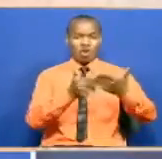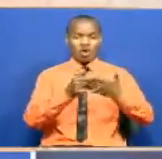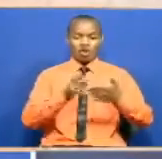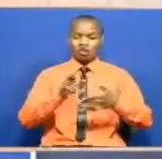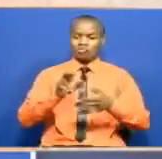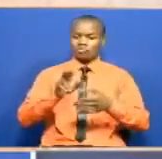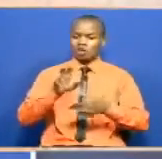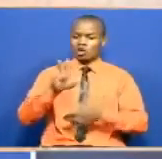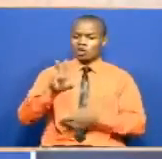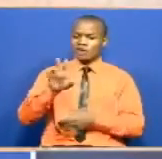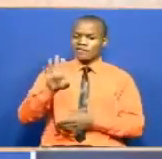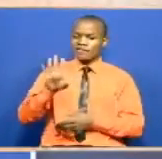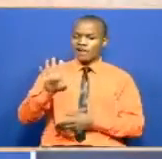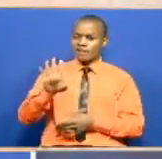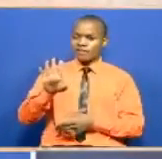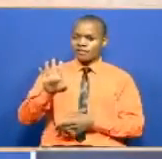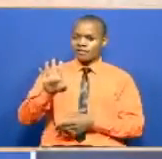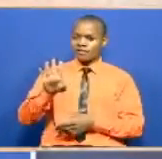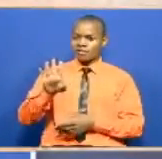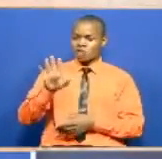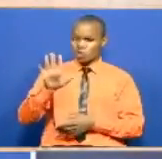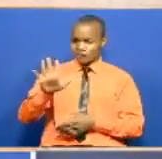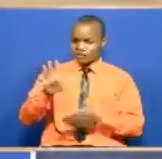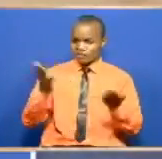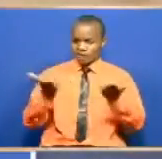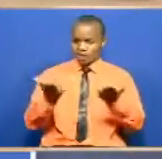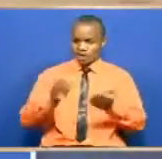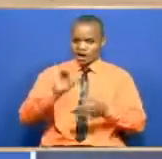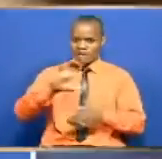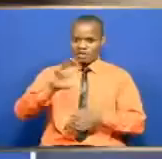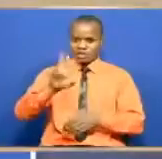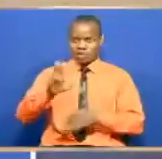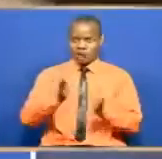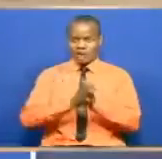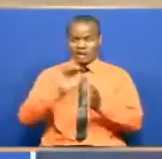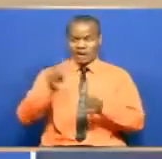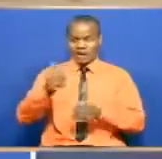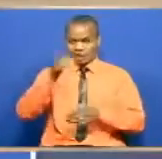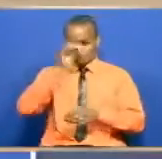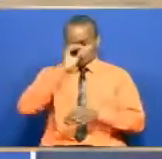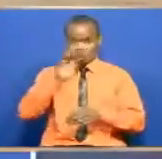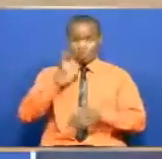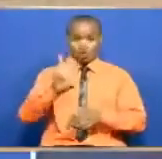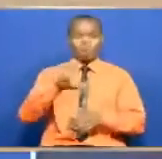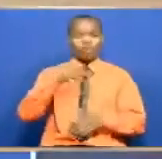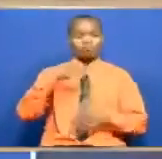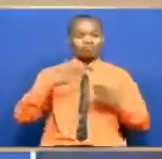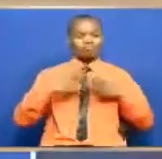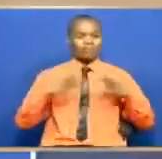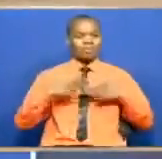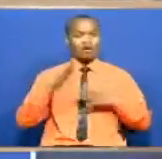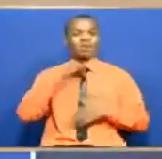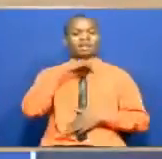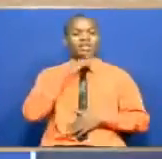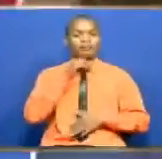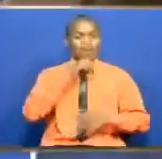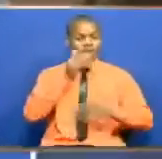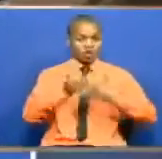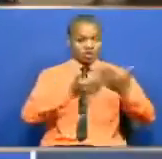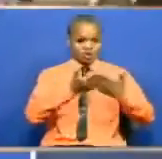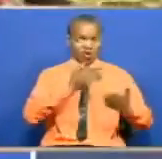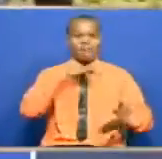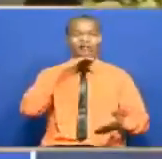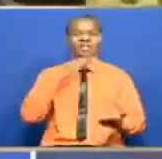ICU and 10 are on supplemental oxygen. Two more patients succumbed to the virus, pushing the number of fatalities as a result